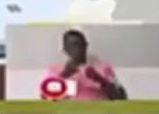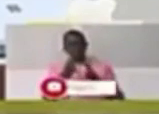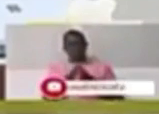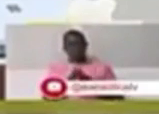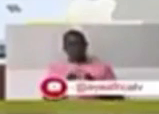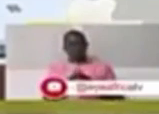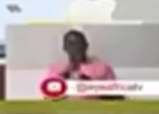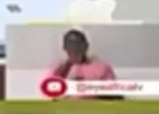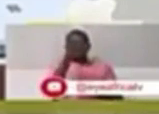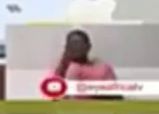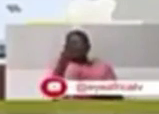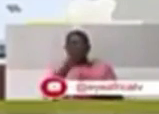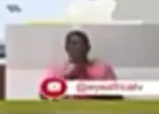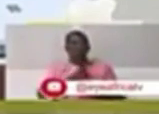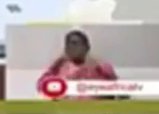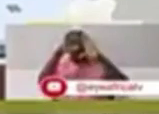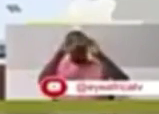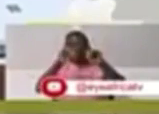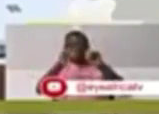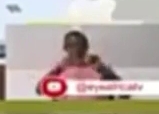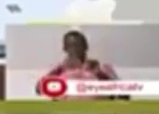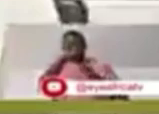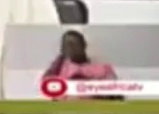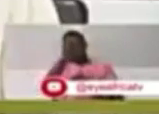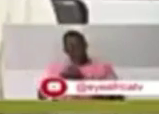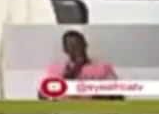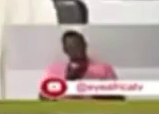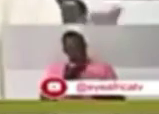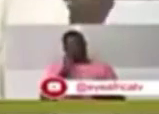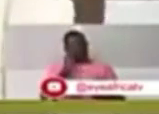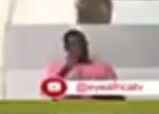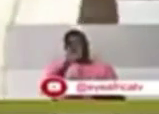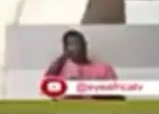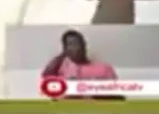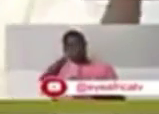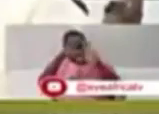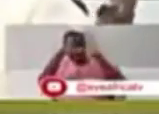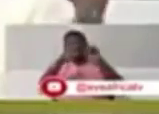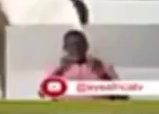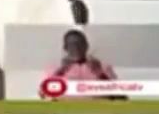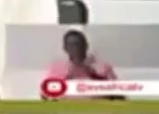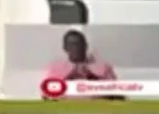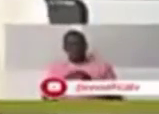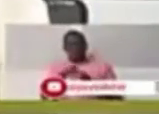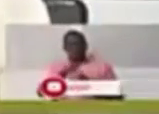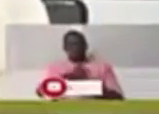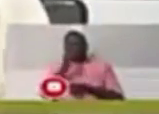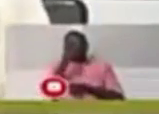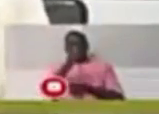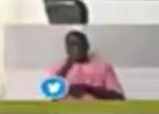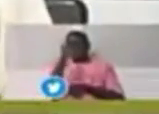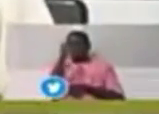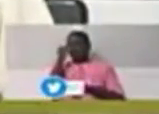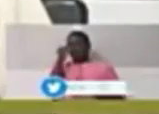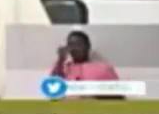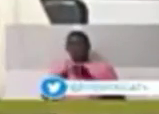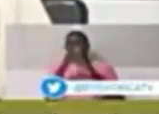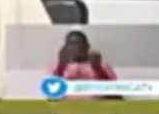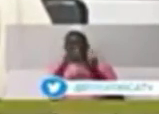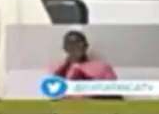Have you seen my office? Yes, I have. You said behind. Now you are telling me in front.